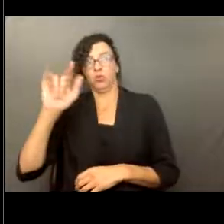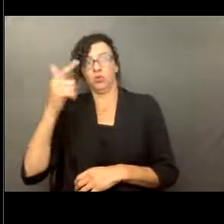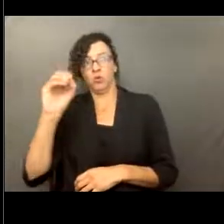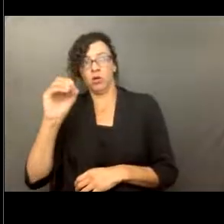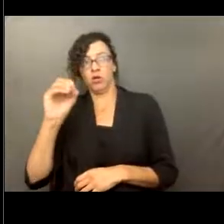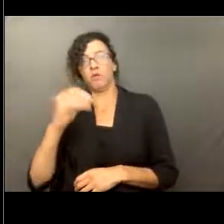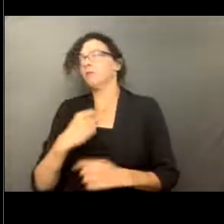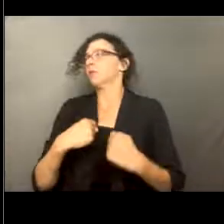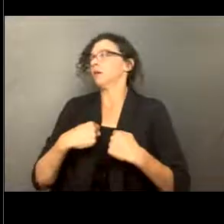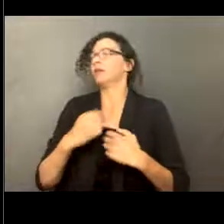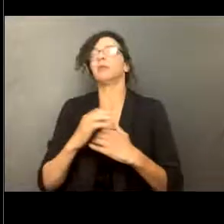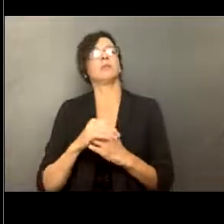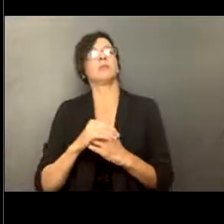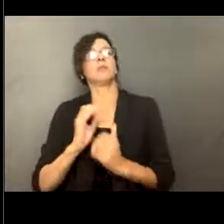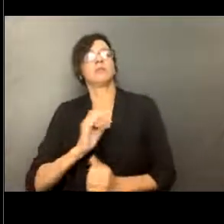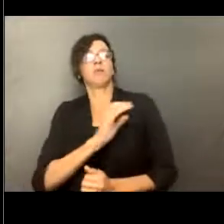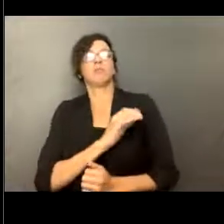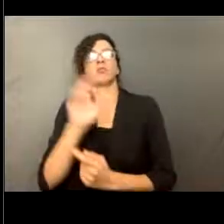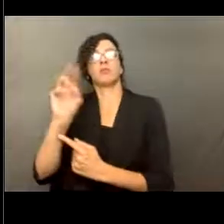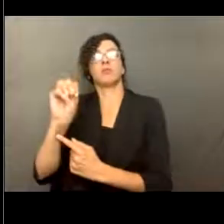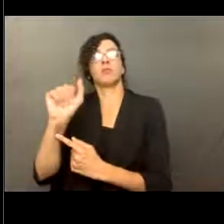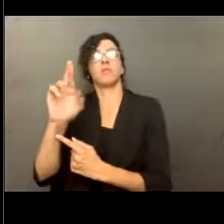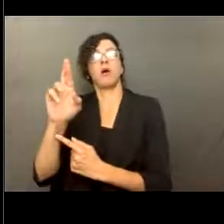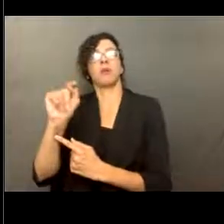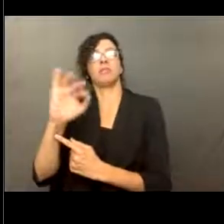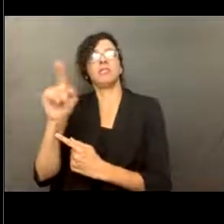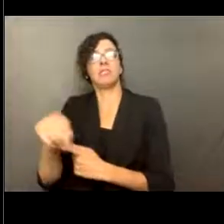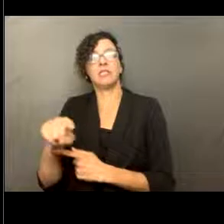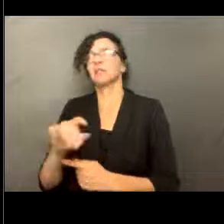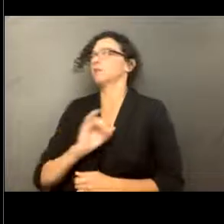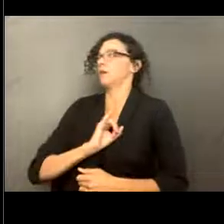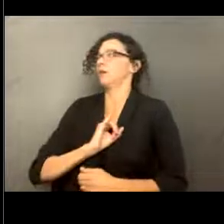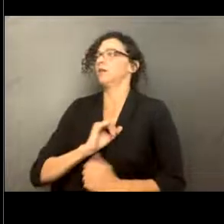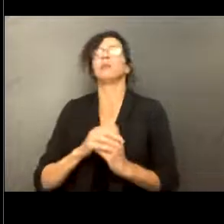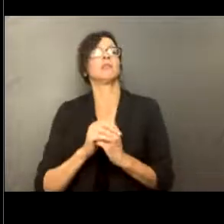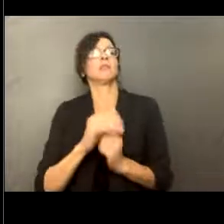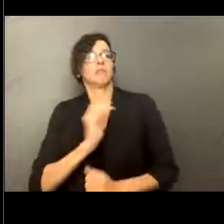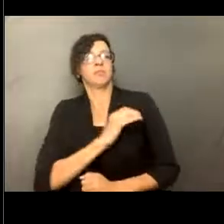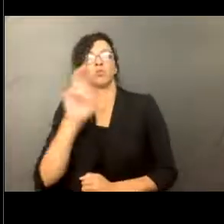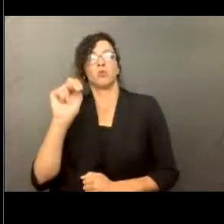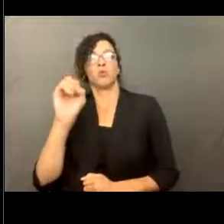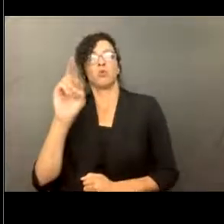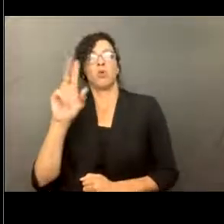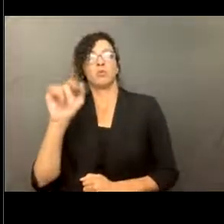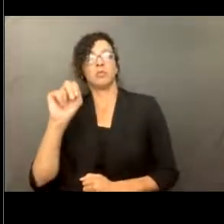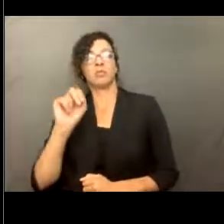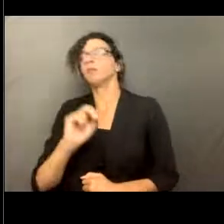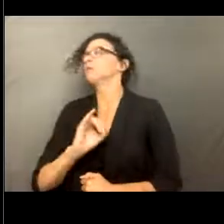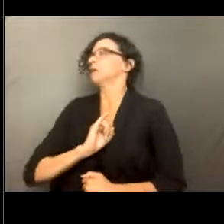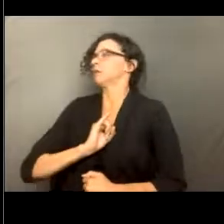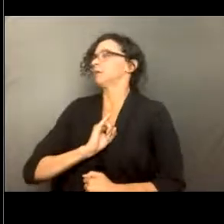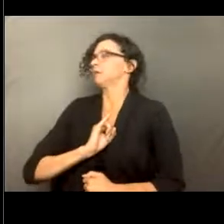Martinez. Aye. Commissioner Norton. Aye. Commissioner Tavaloni.